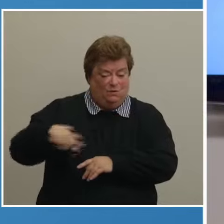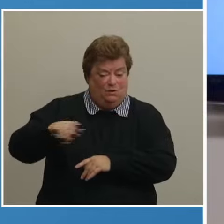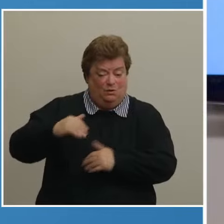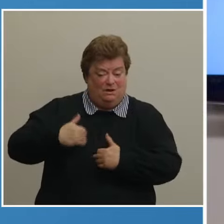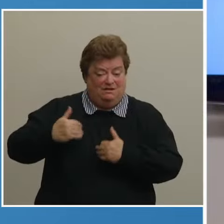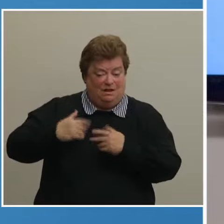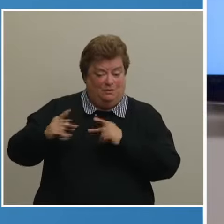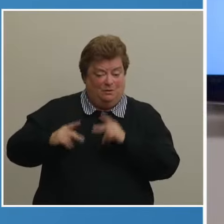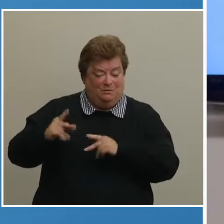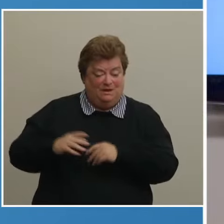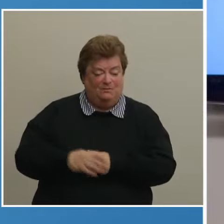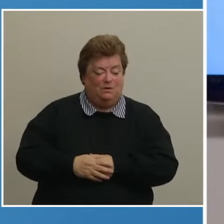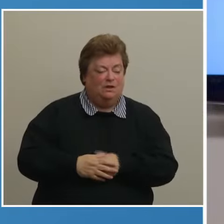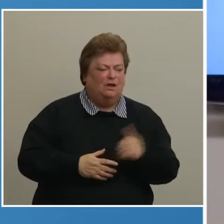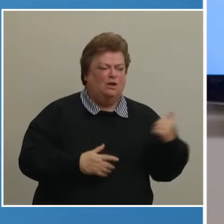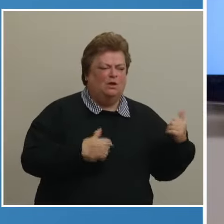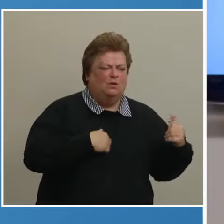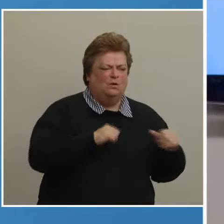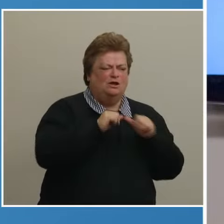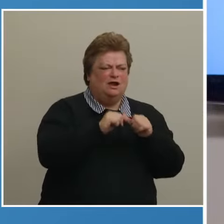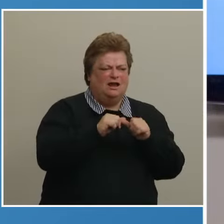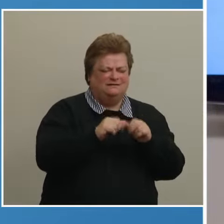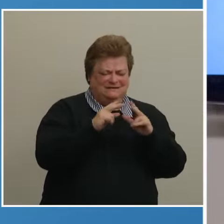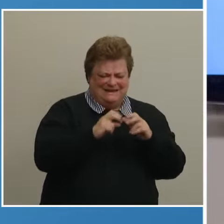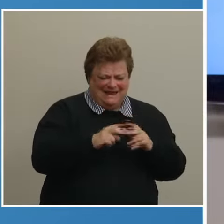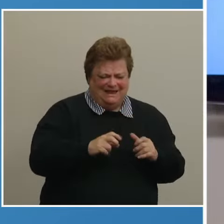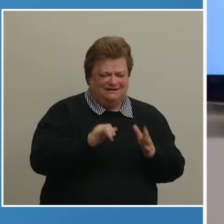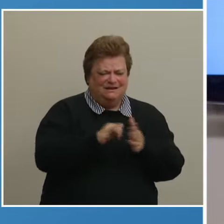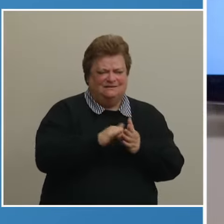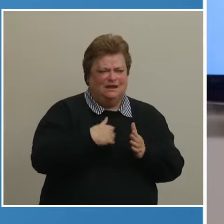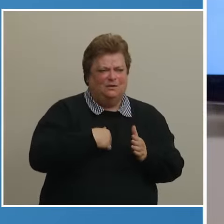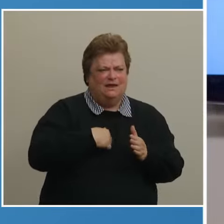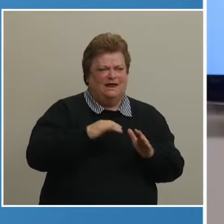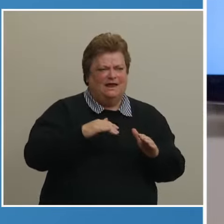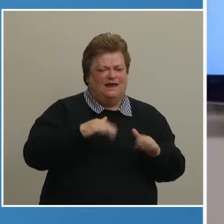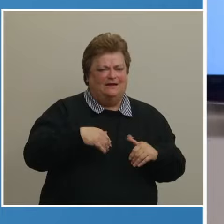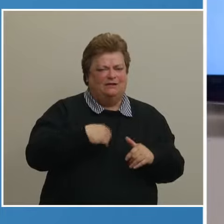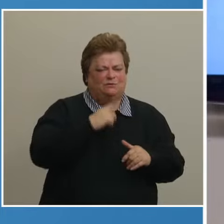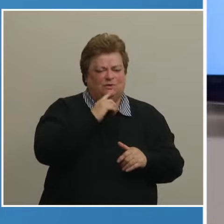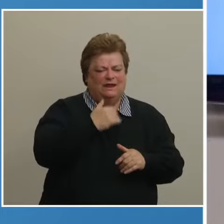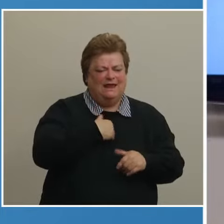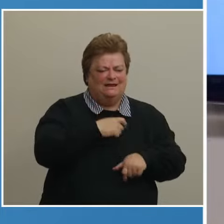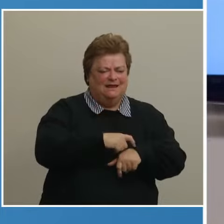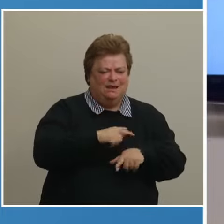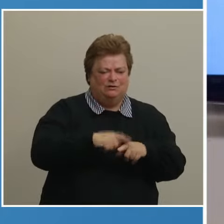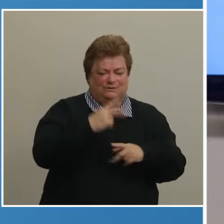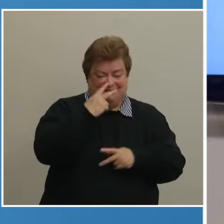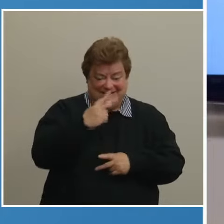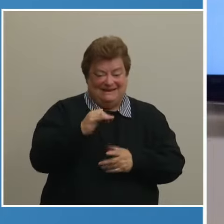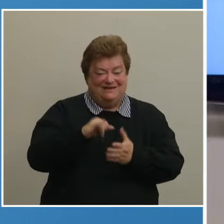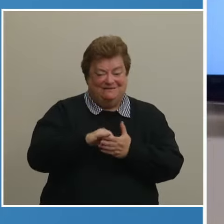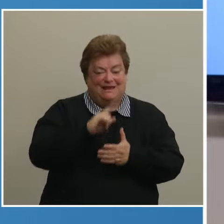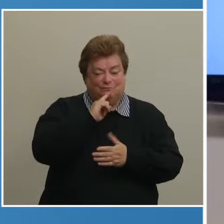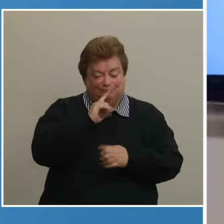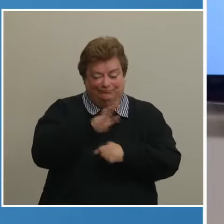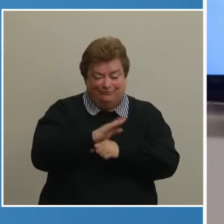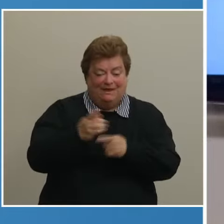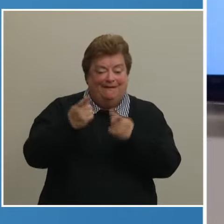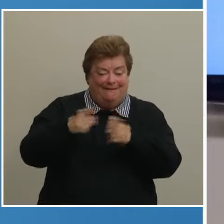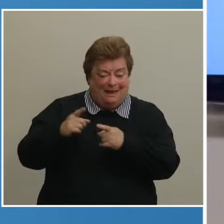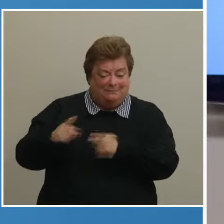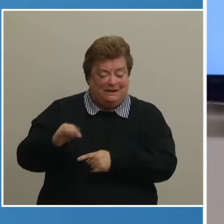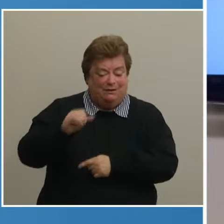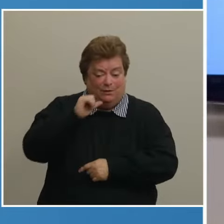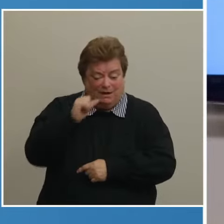We're constantly analyzing that. We just haven't had enough time to really see if that's the case or not. And so